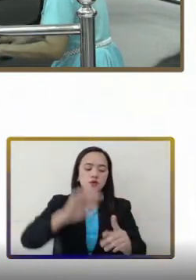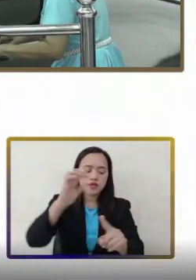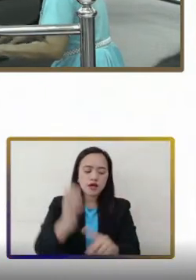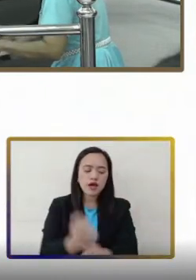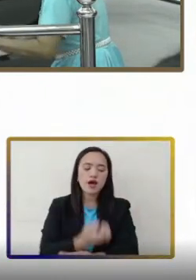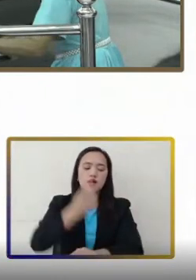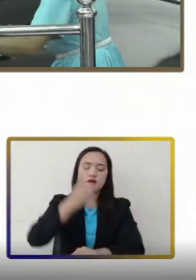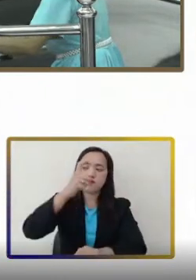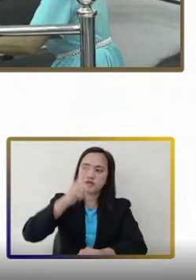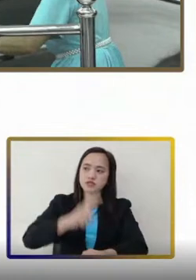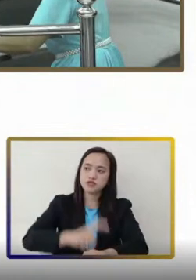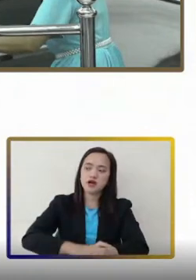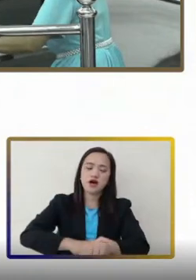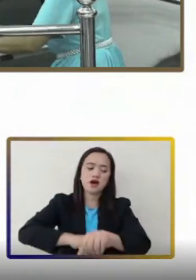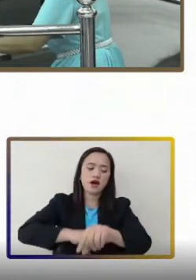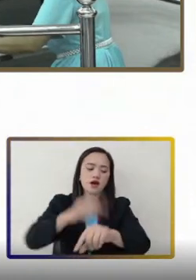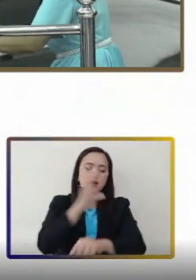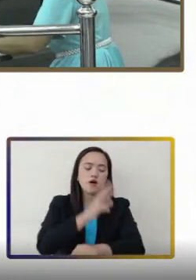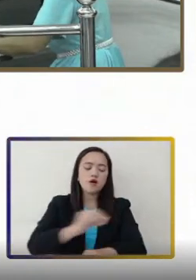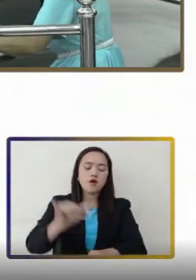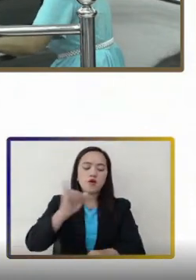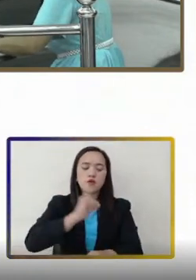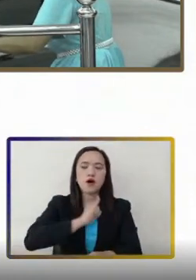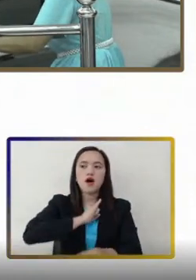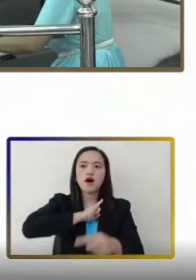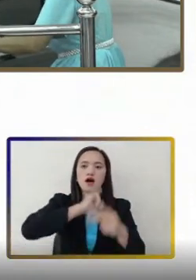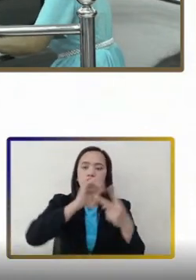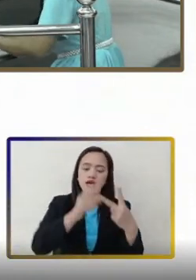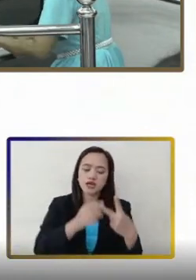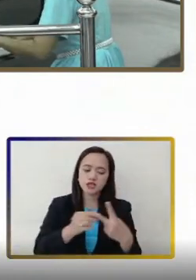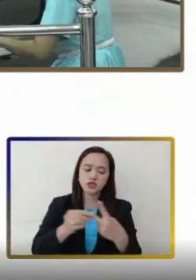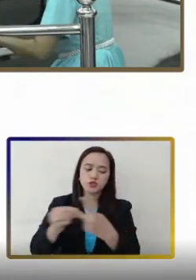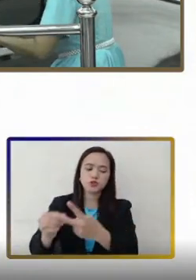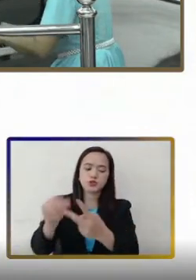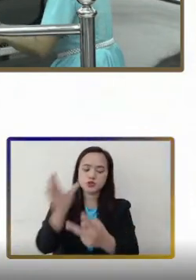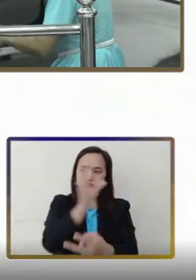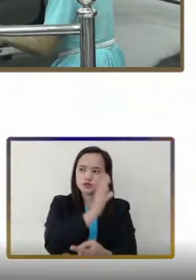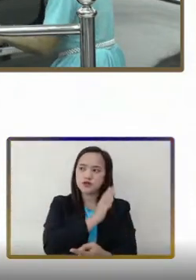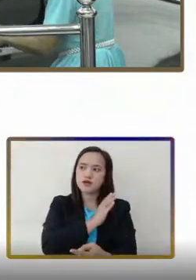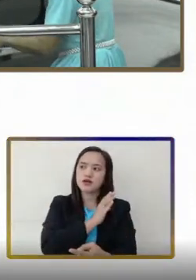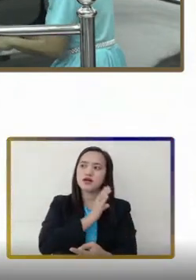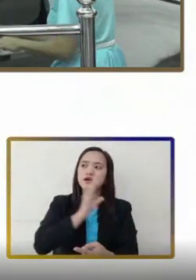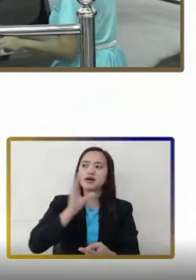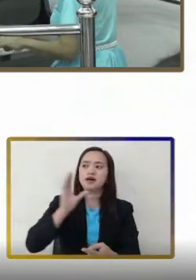will every time. Oh, I choose